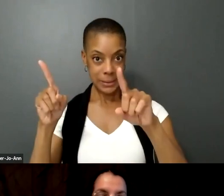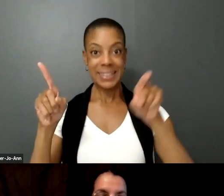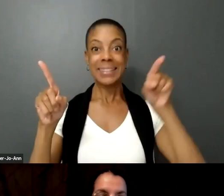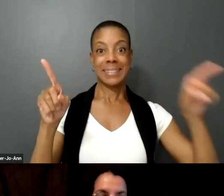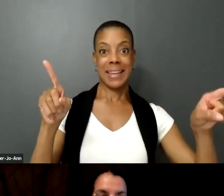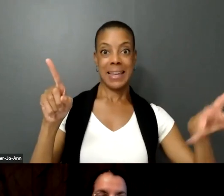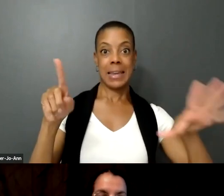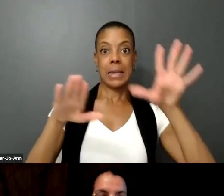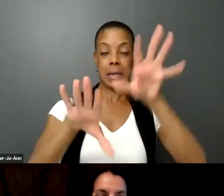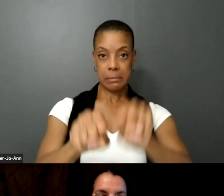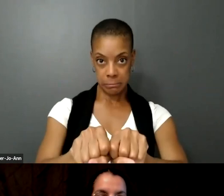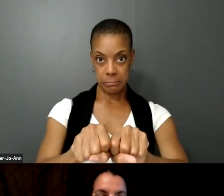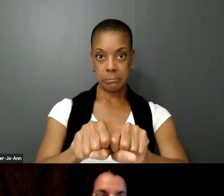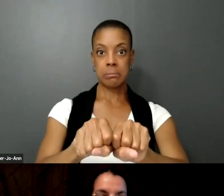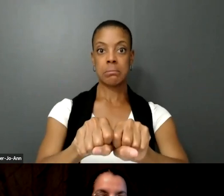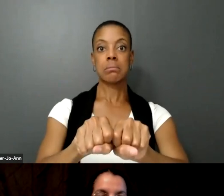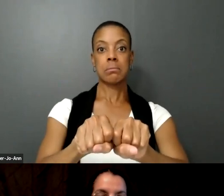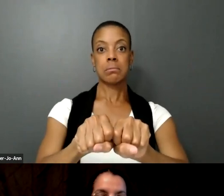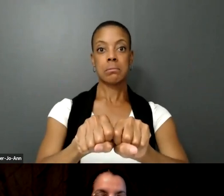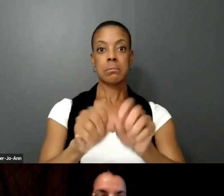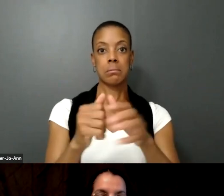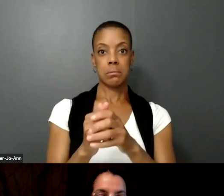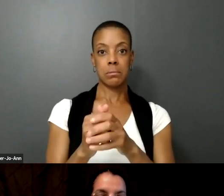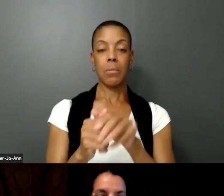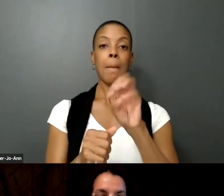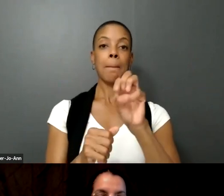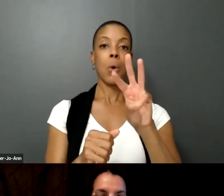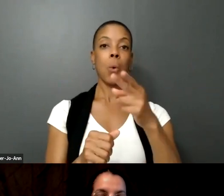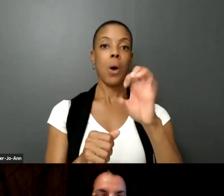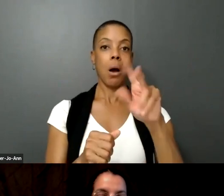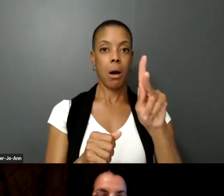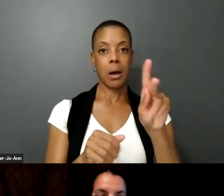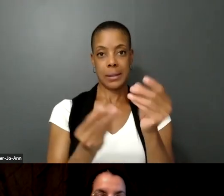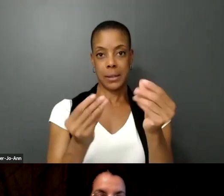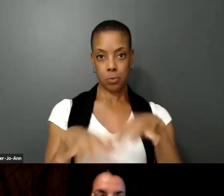at what we know today as the Tiananega Mohawk territory.